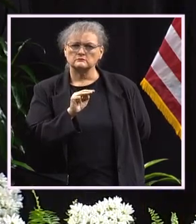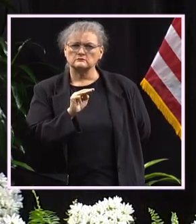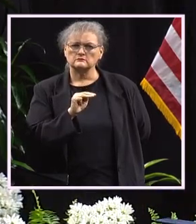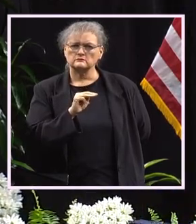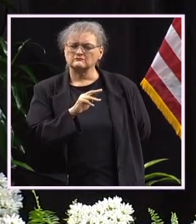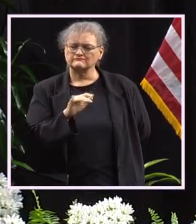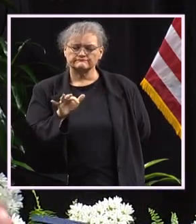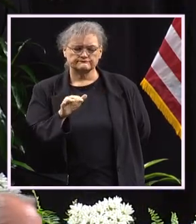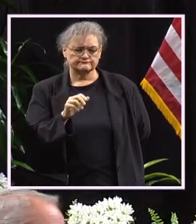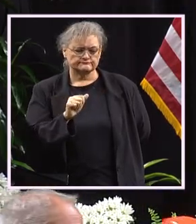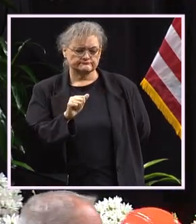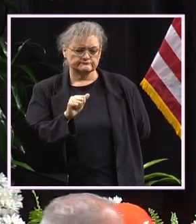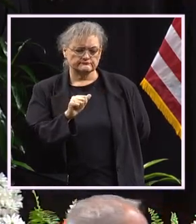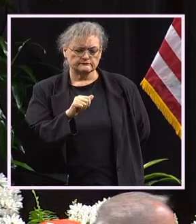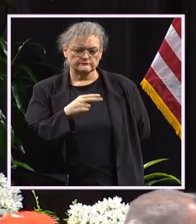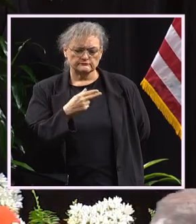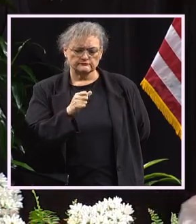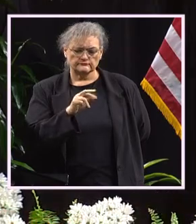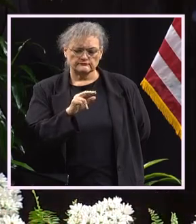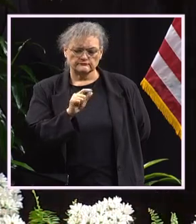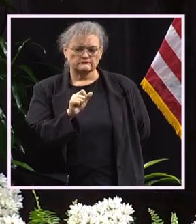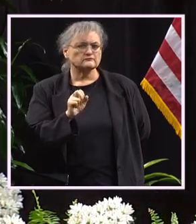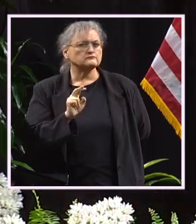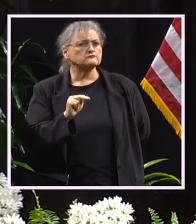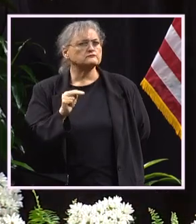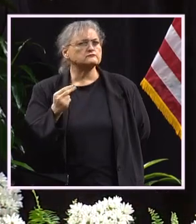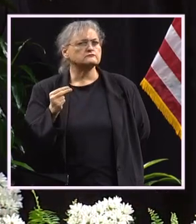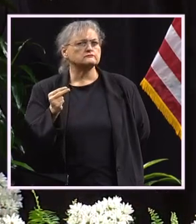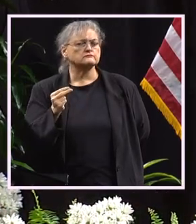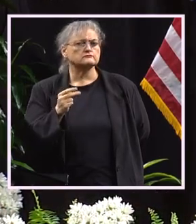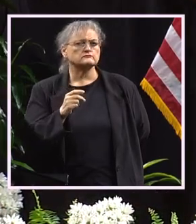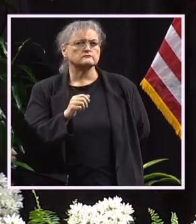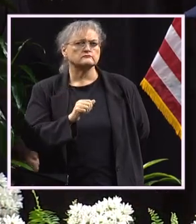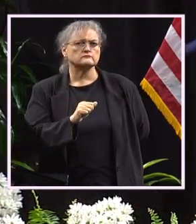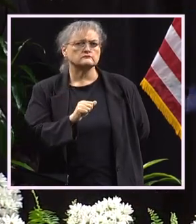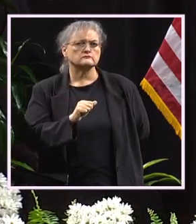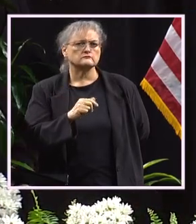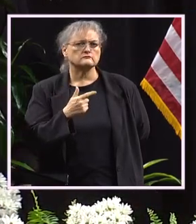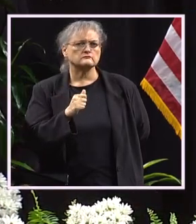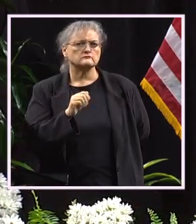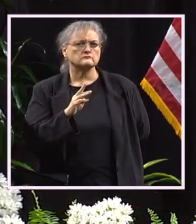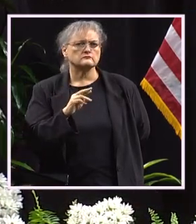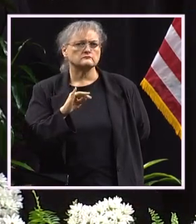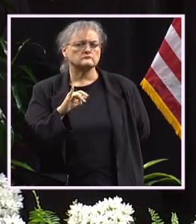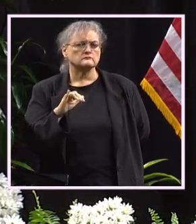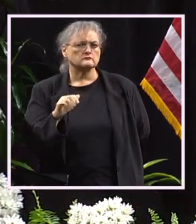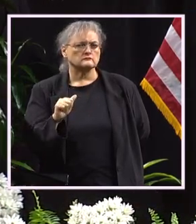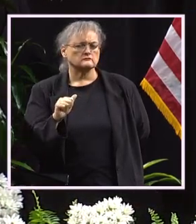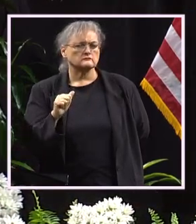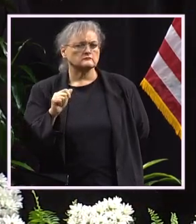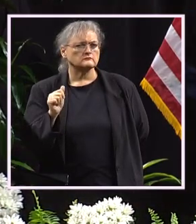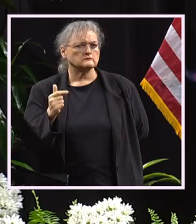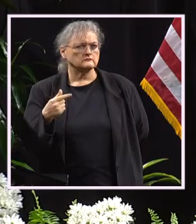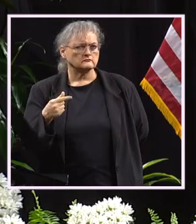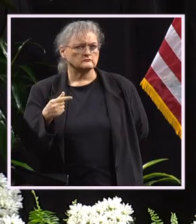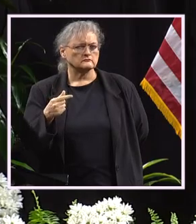Science. Harrison James Hill, Master of Science. Gabriel Alejandro Garibaldi, cum